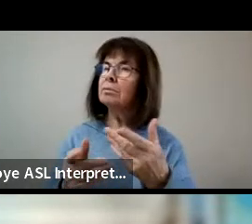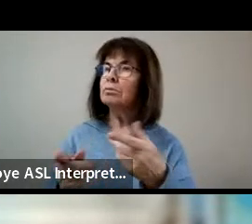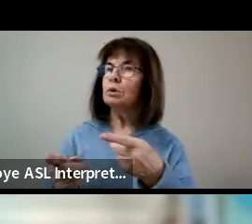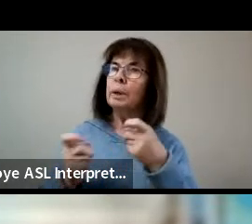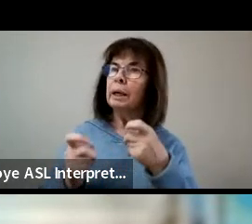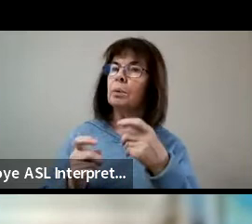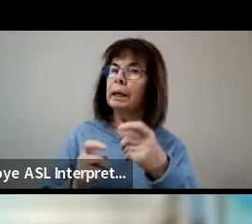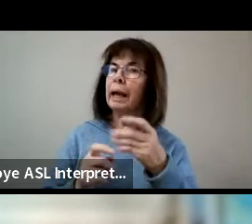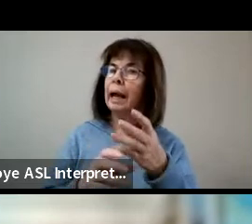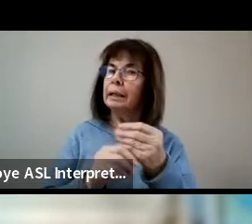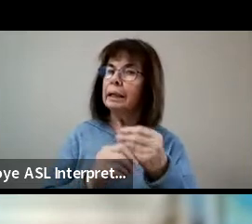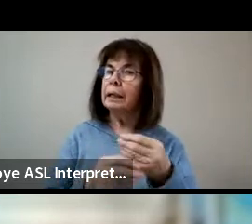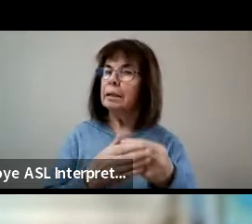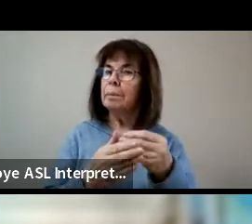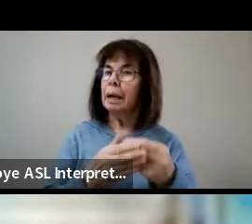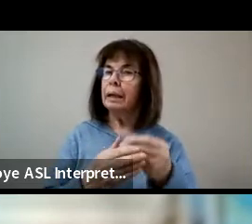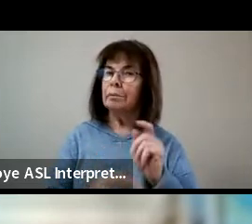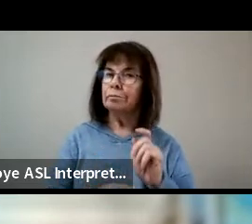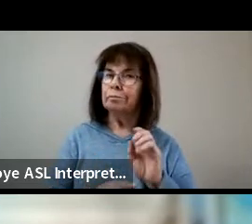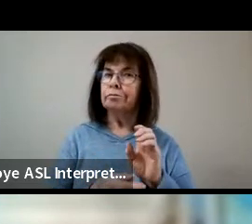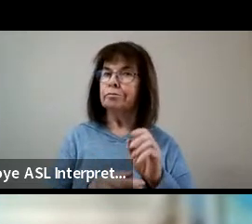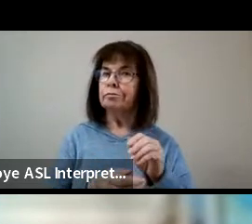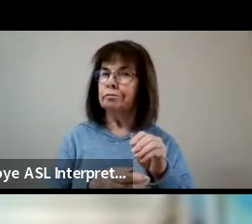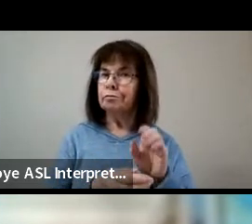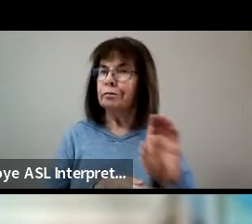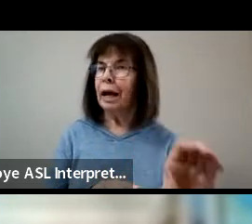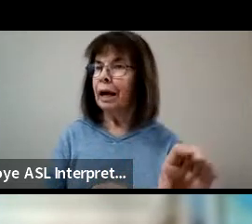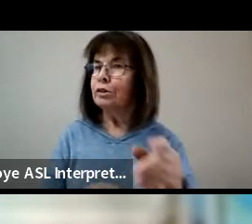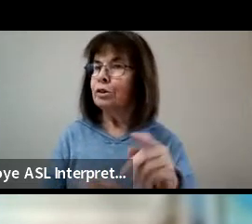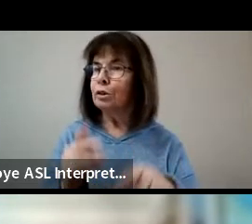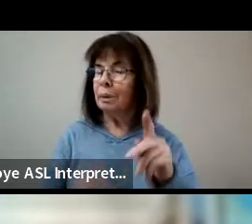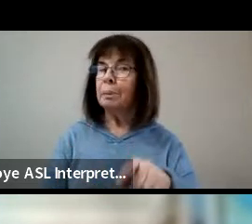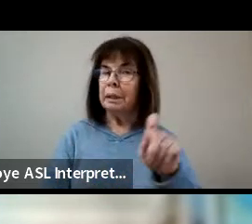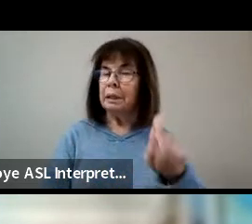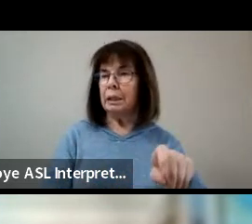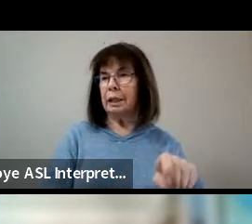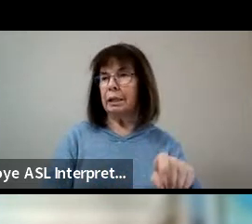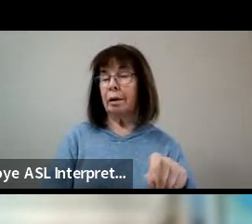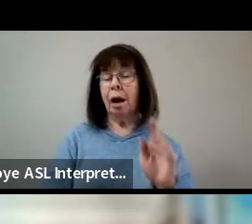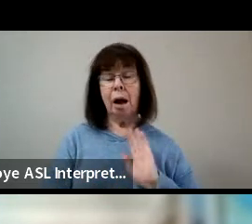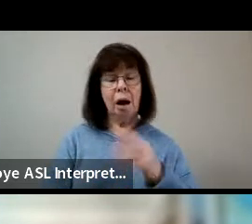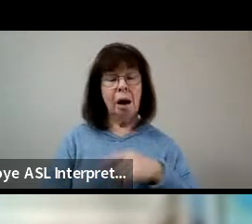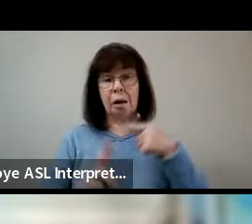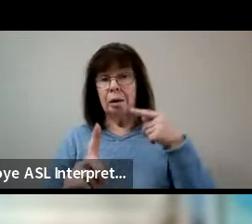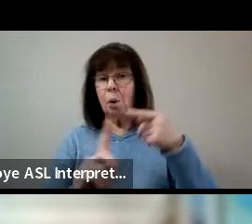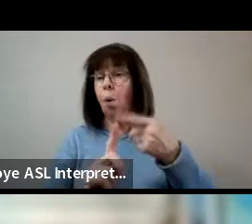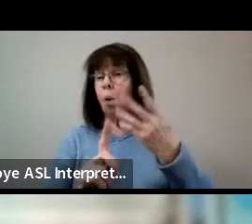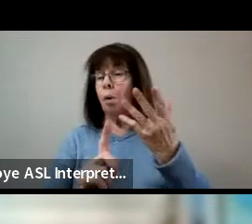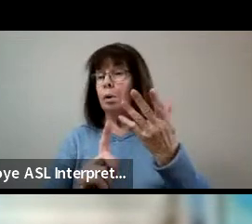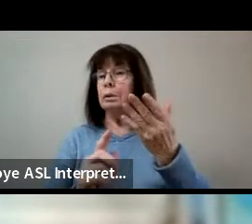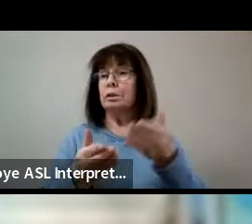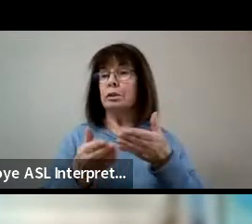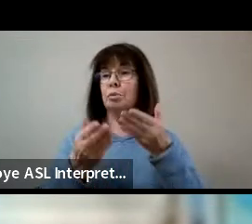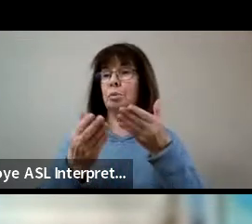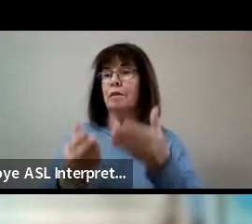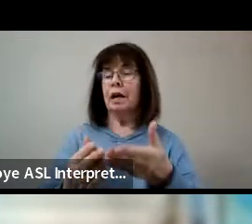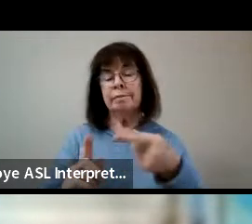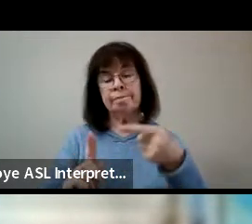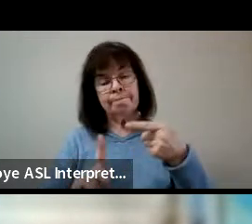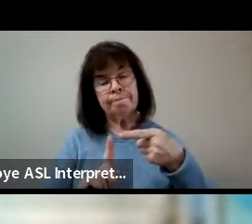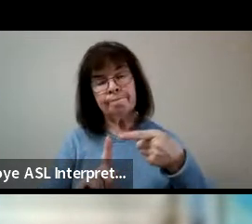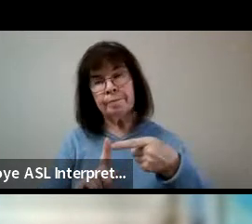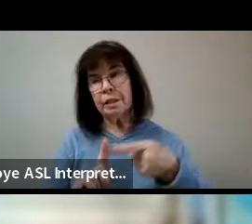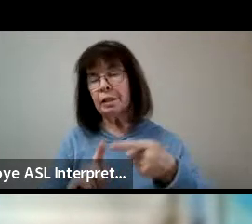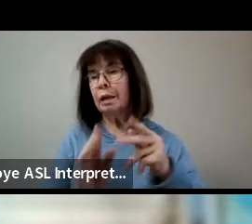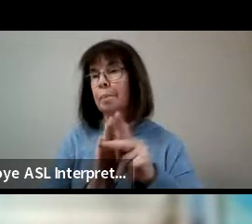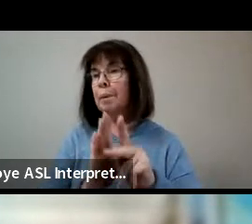to the people who need it the most. And our intent is to provide detailed policies and program